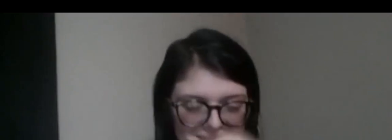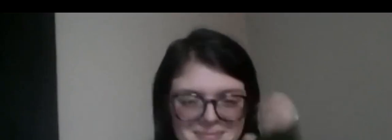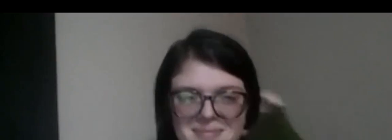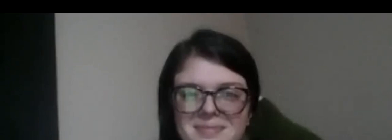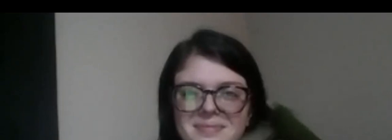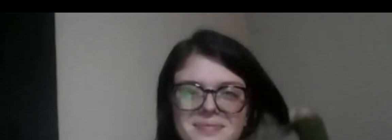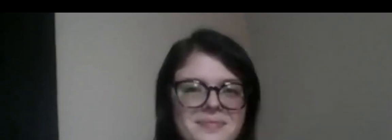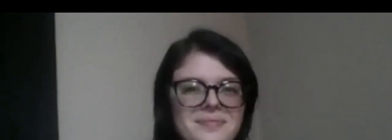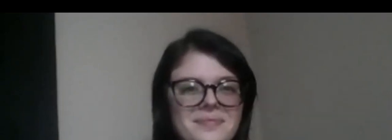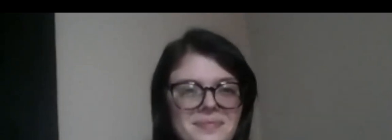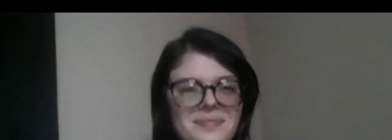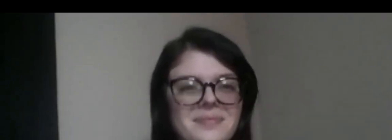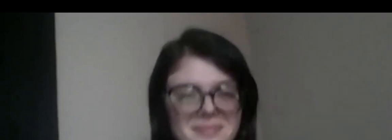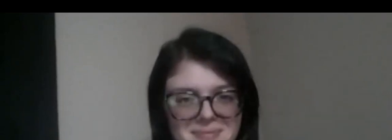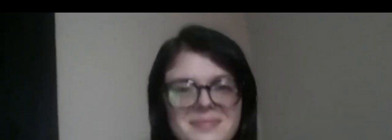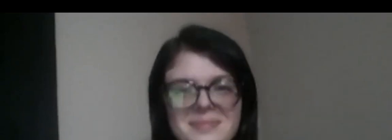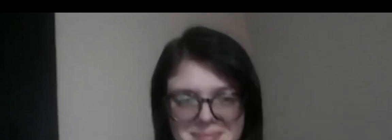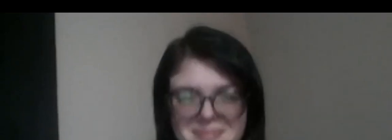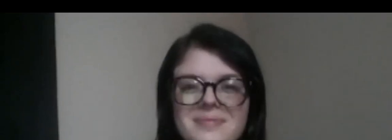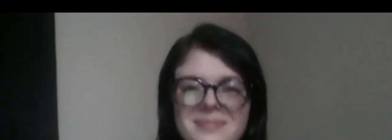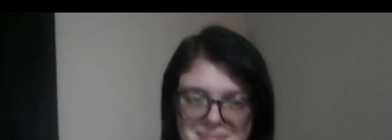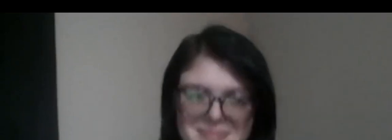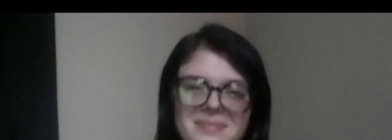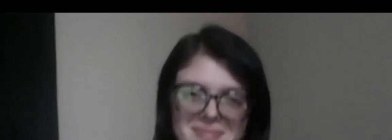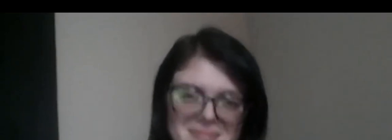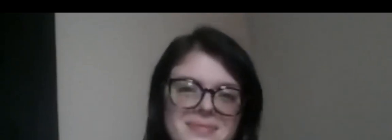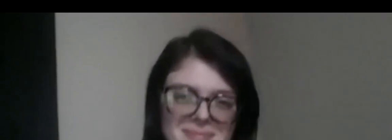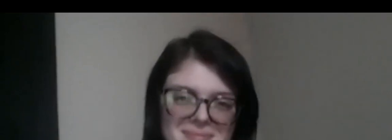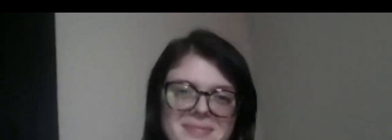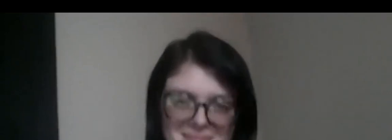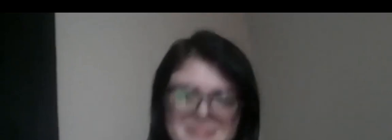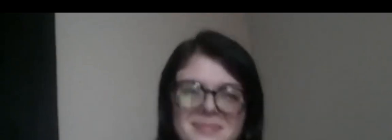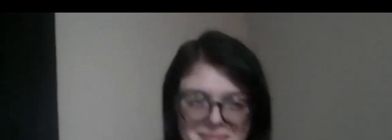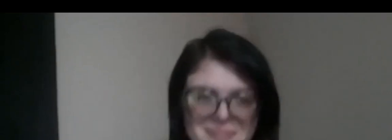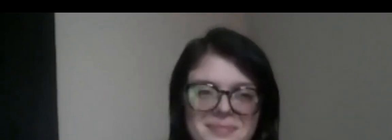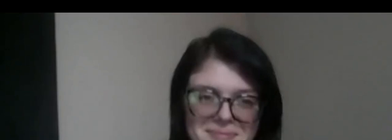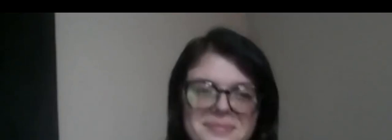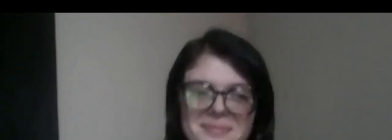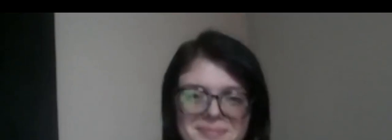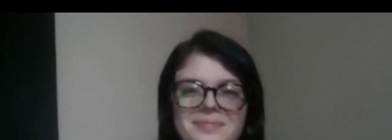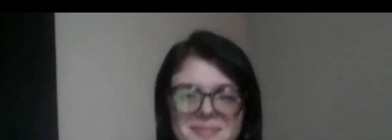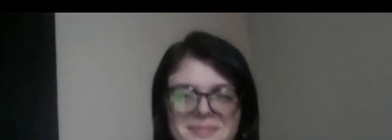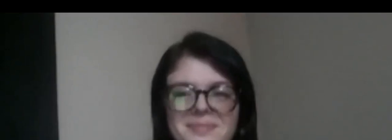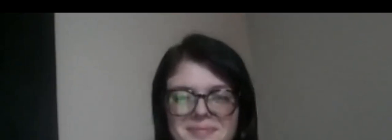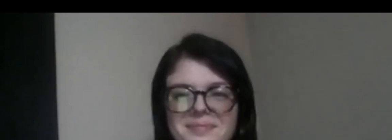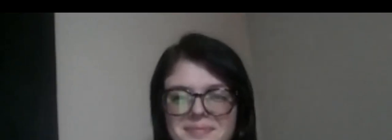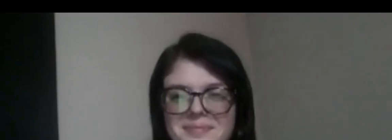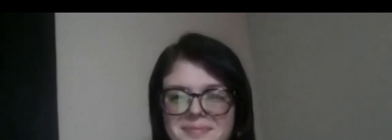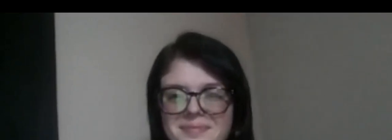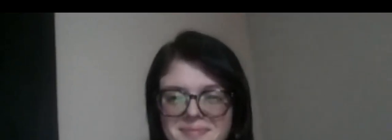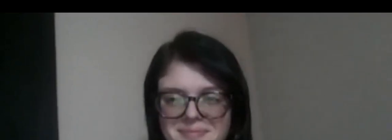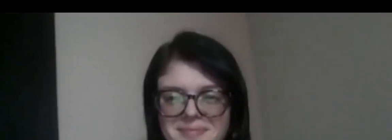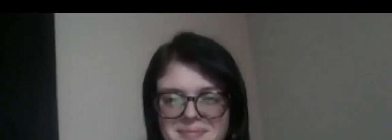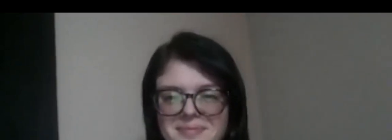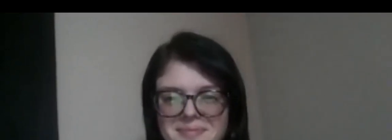replace disability with neurodivergence, although I guess neurodiversity tends to be under the umbrella of disability. So there's a